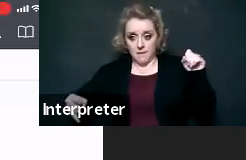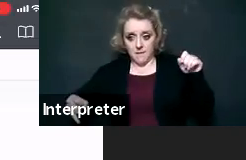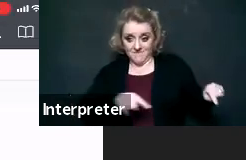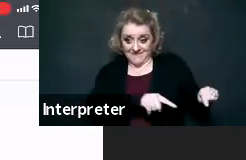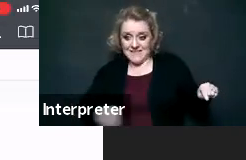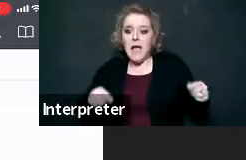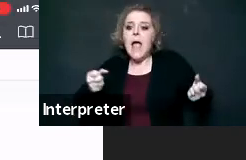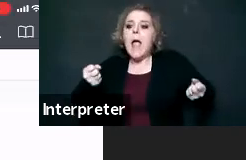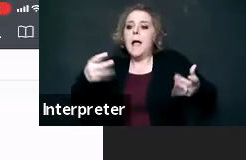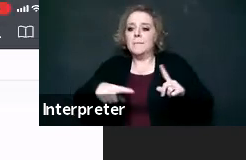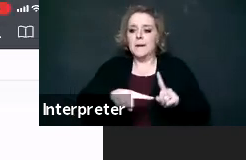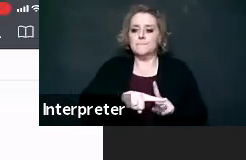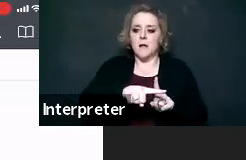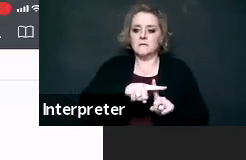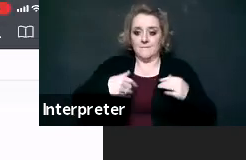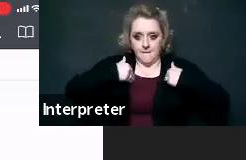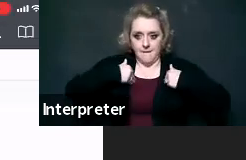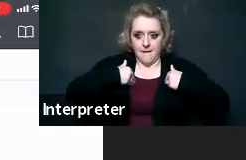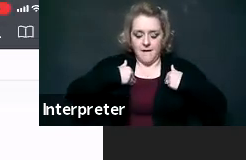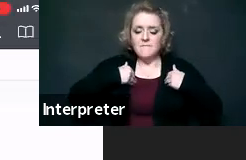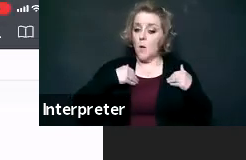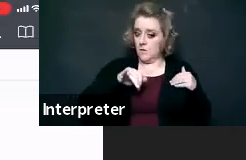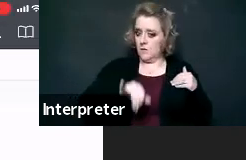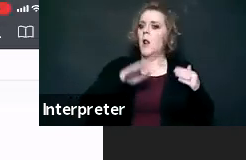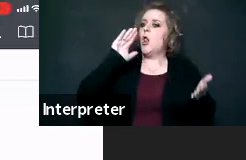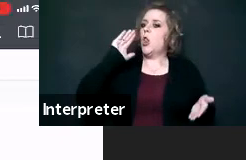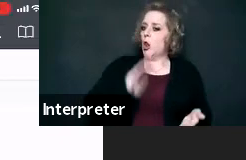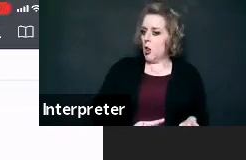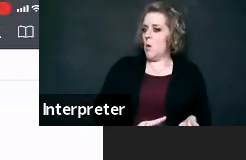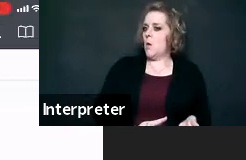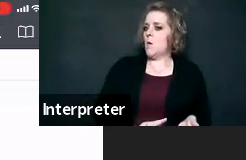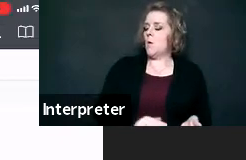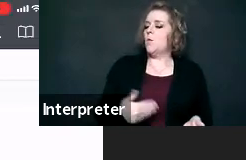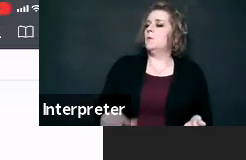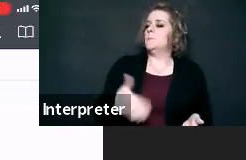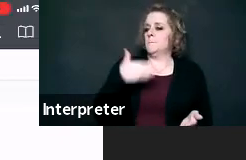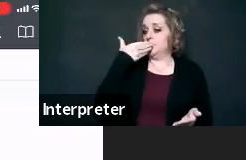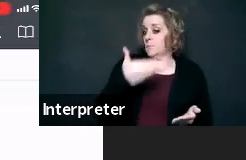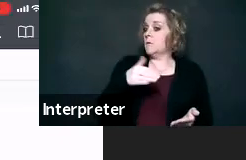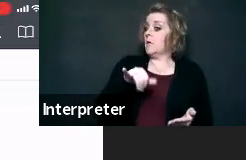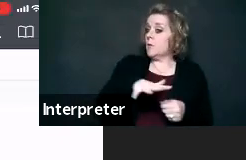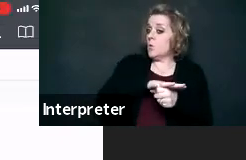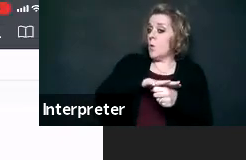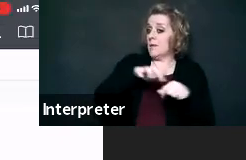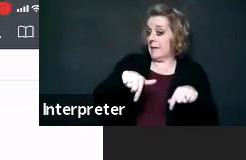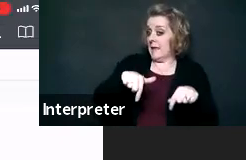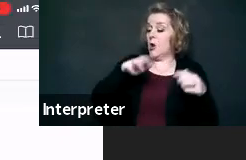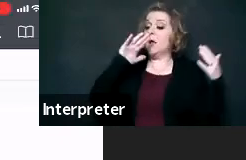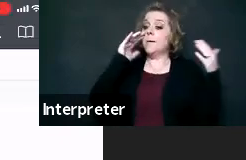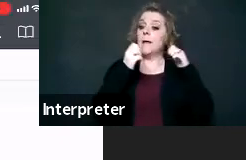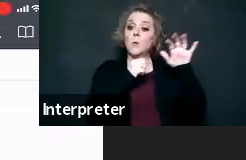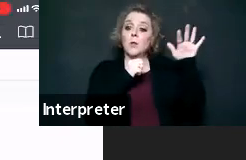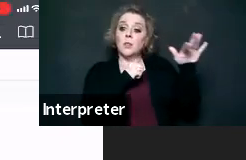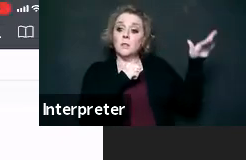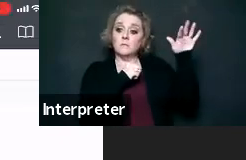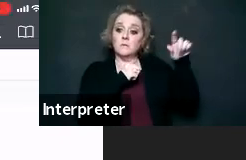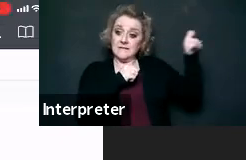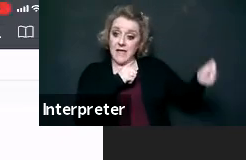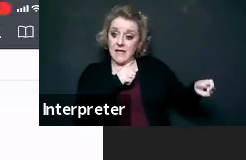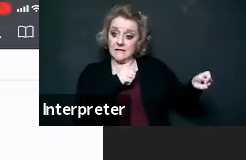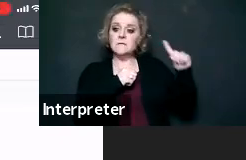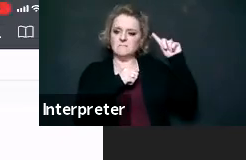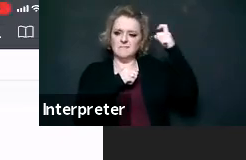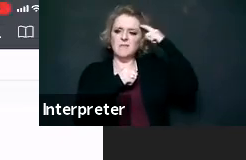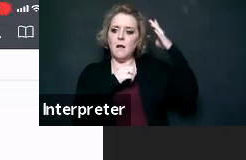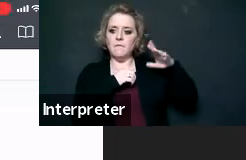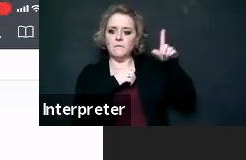remains very, very low. And that's what we're looking at locally, statewide. That's what the governor's looking at. And that's